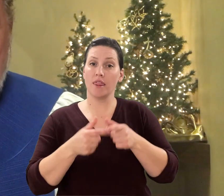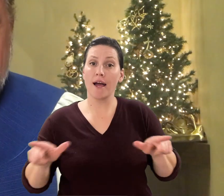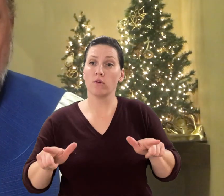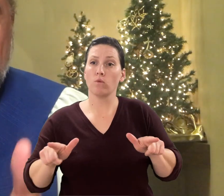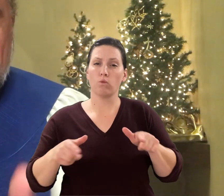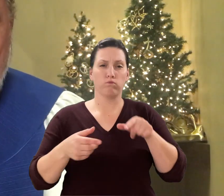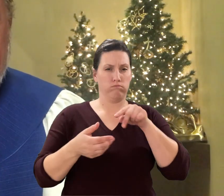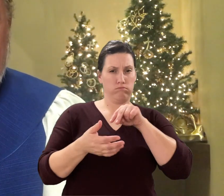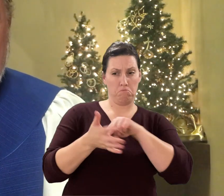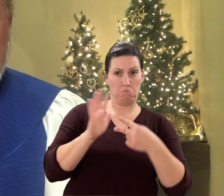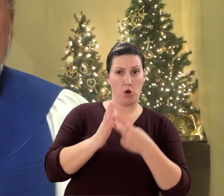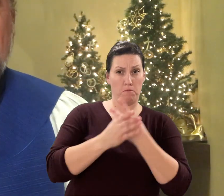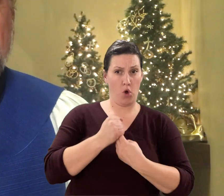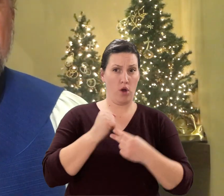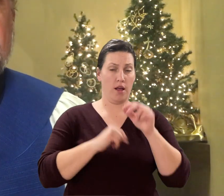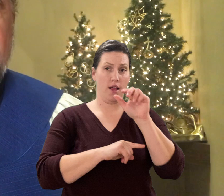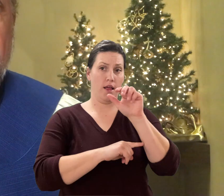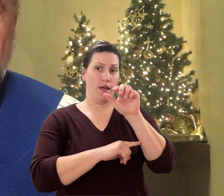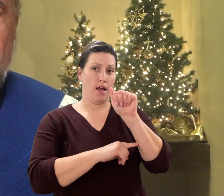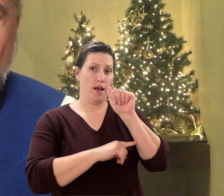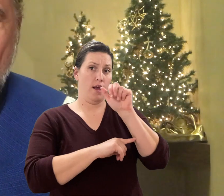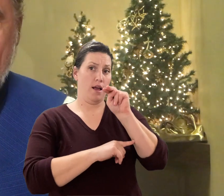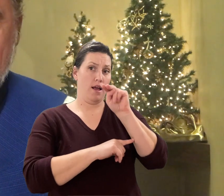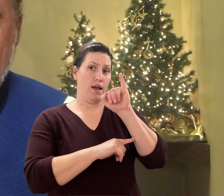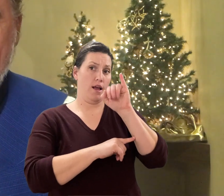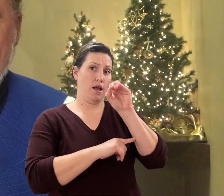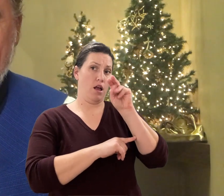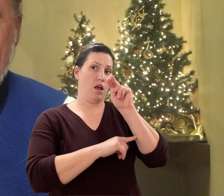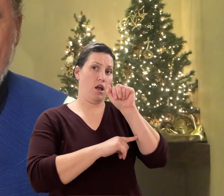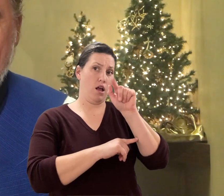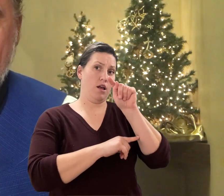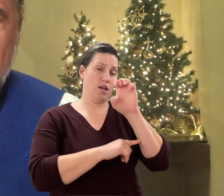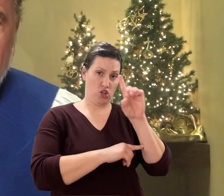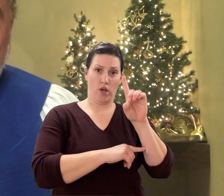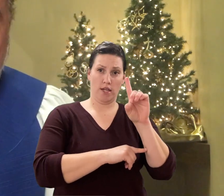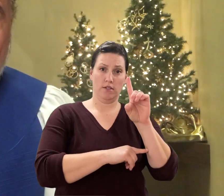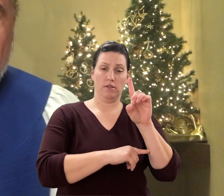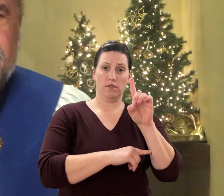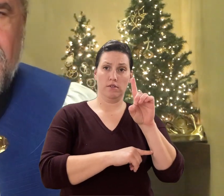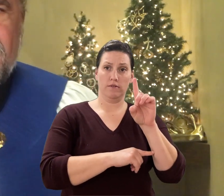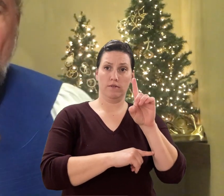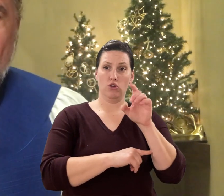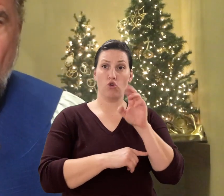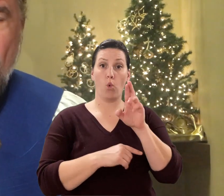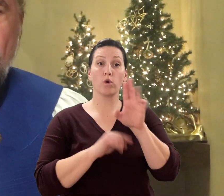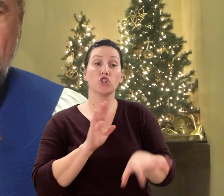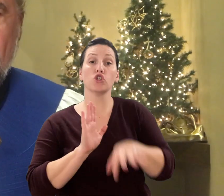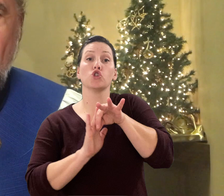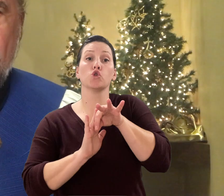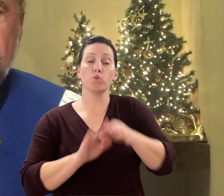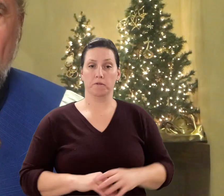been anointed or chosen to be the Savior of the world. The Bible presents a